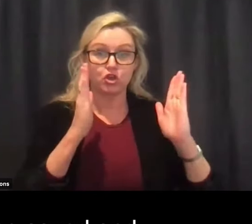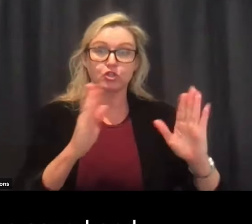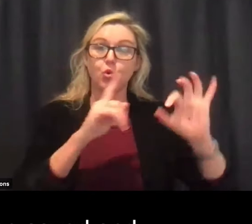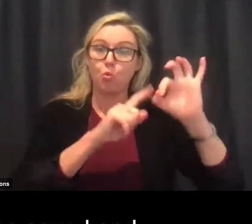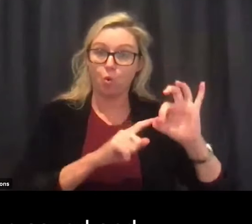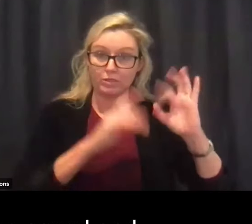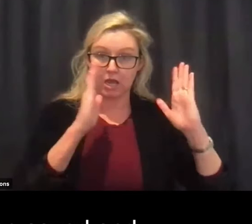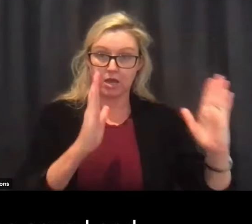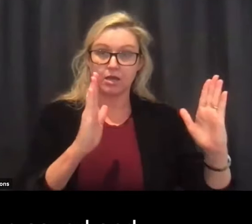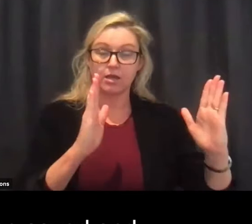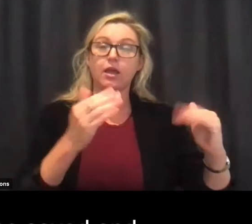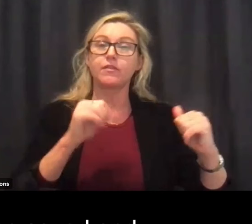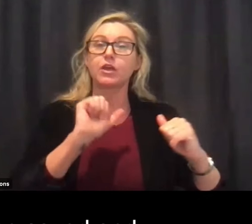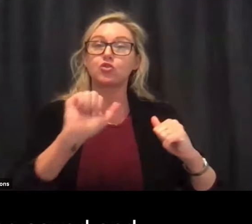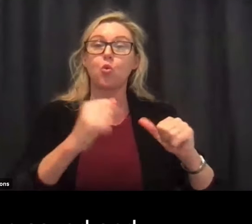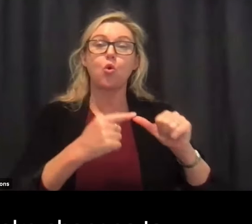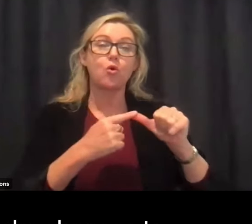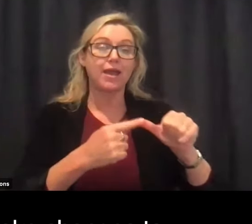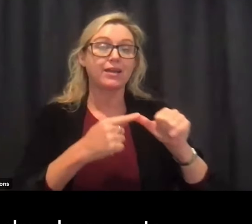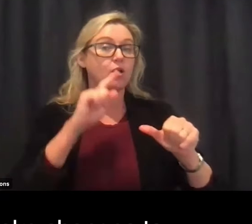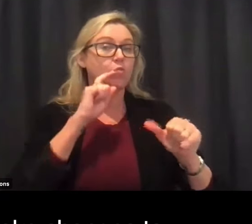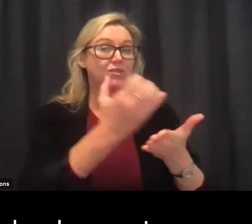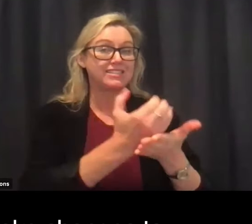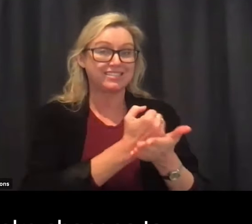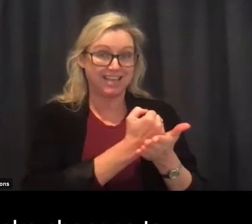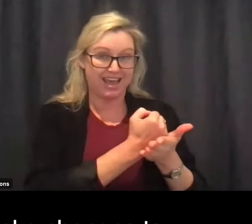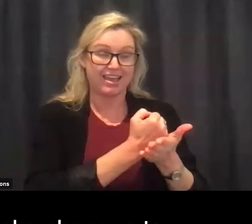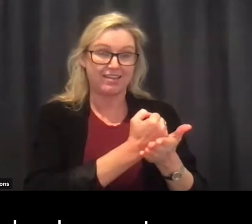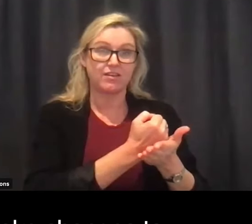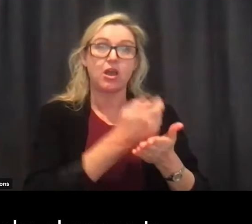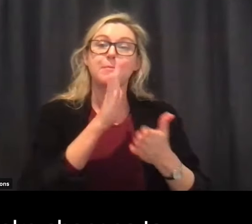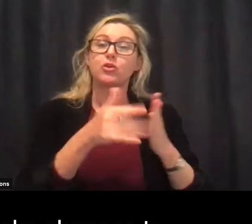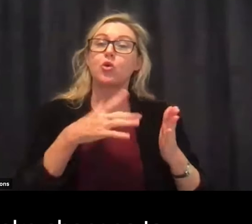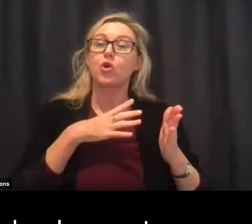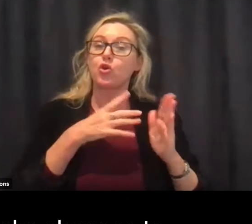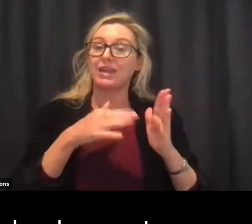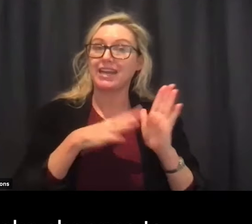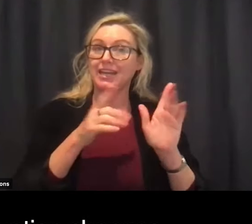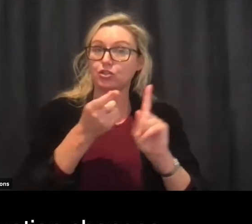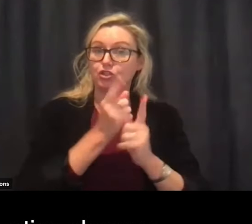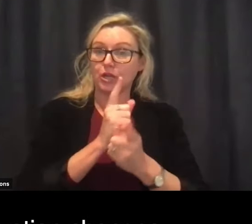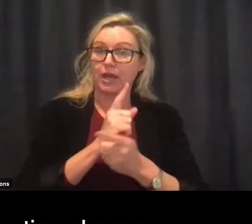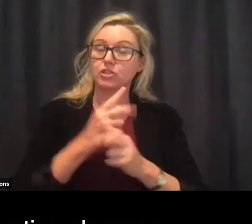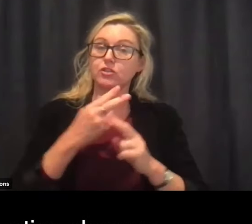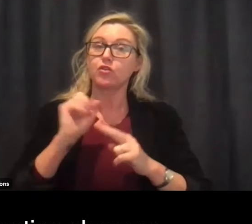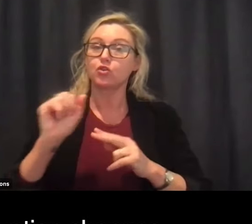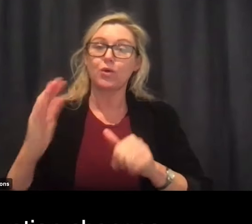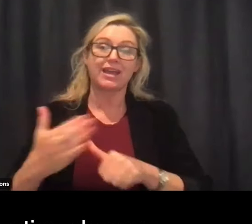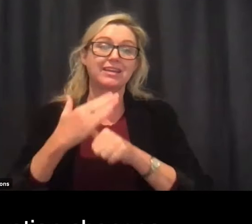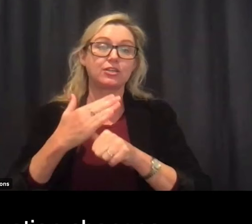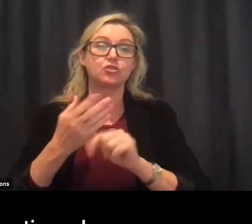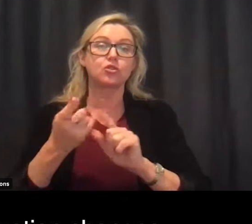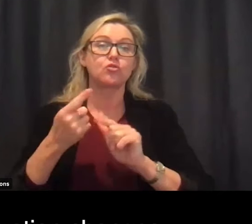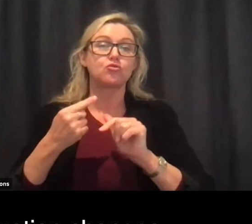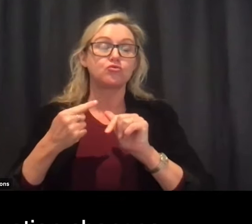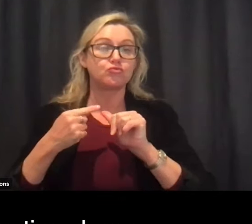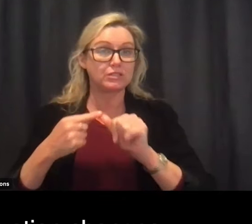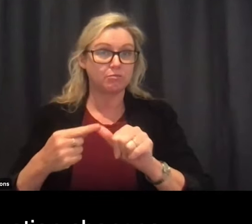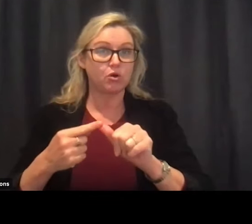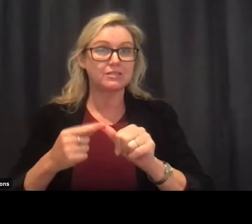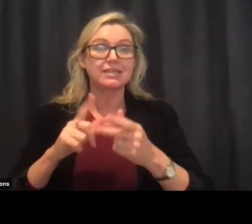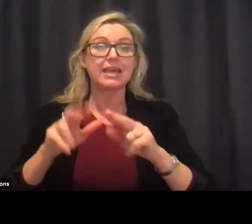your responses will be saved, and this means that you only need to make changes to your initial responses when your